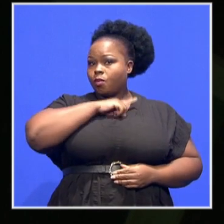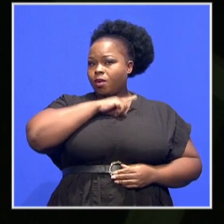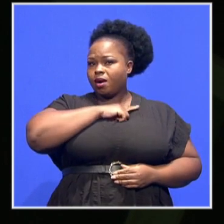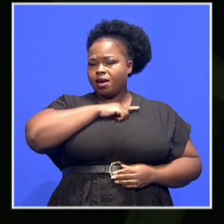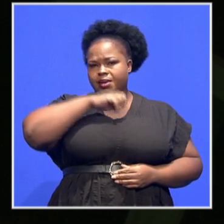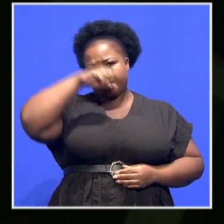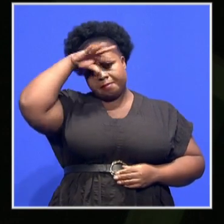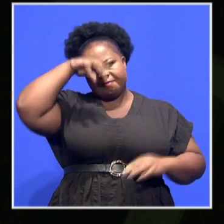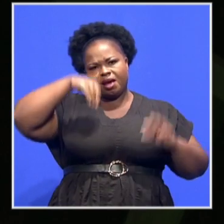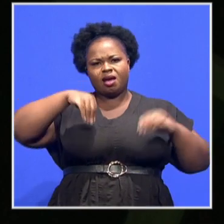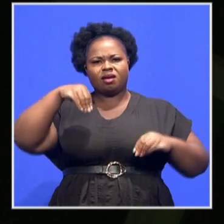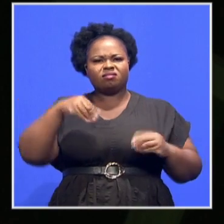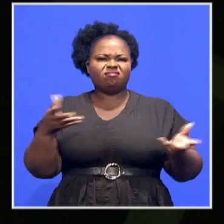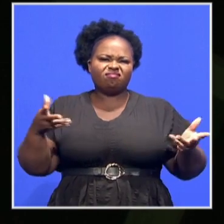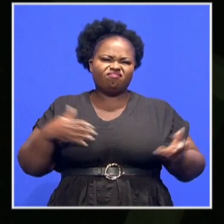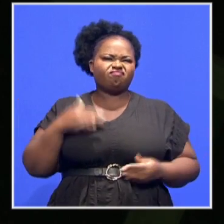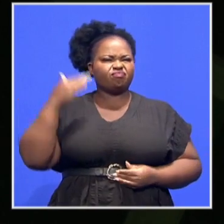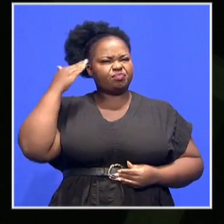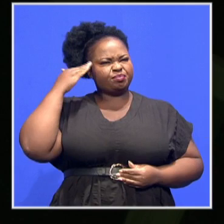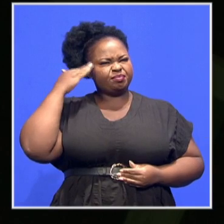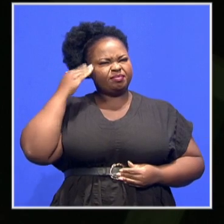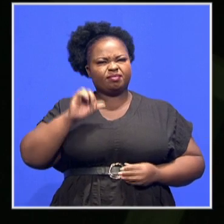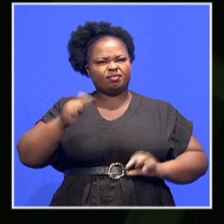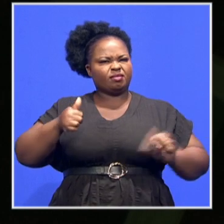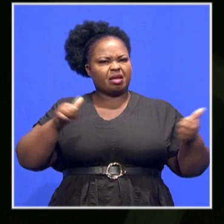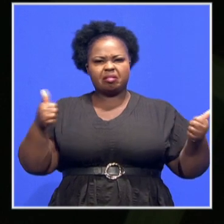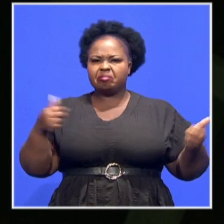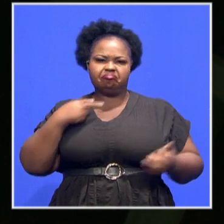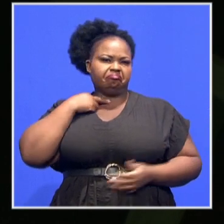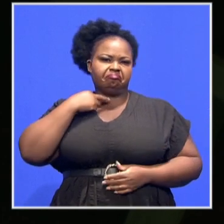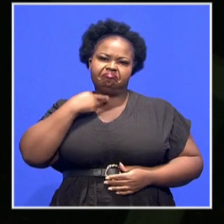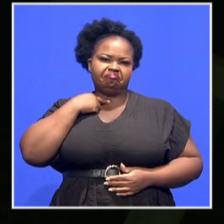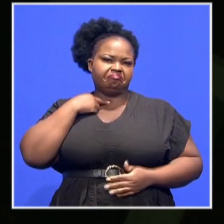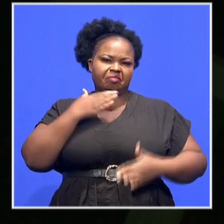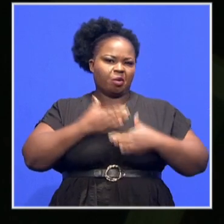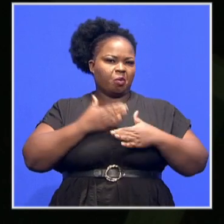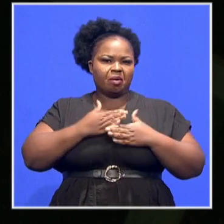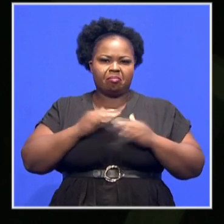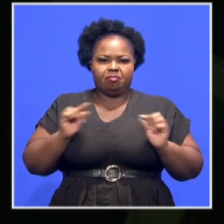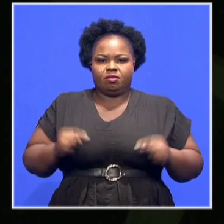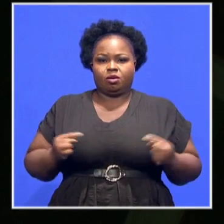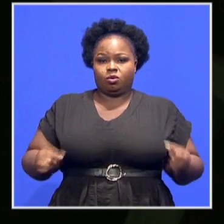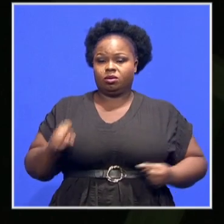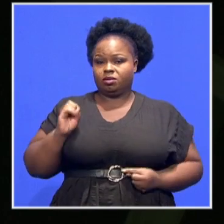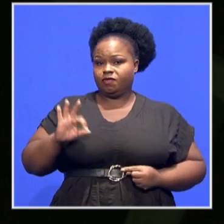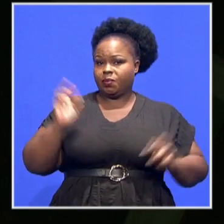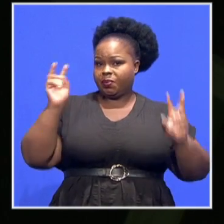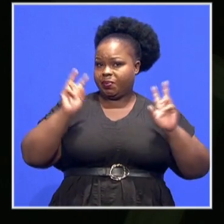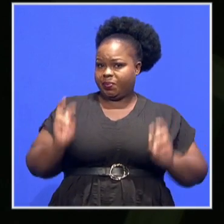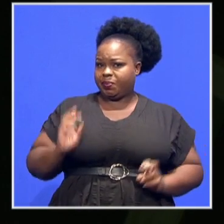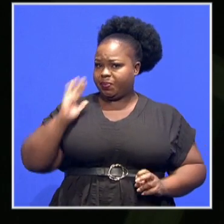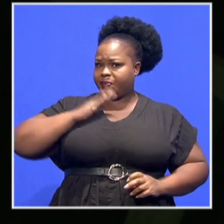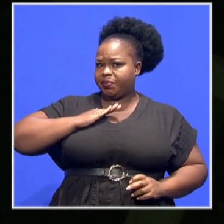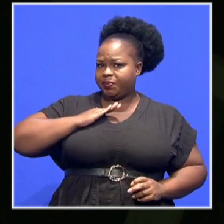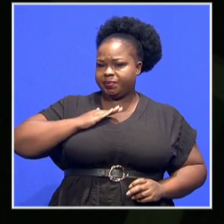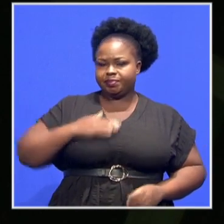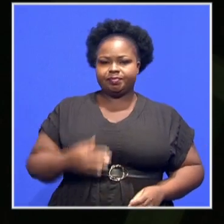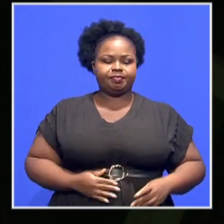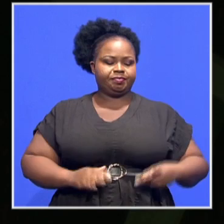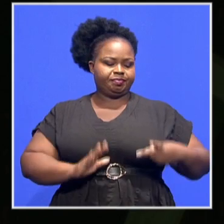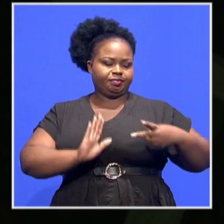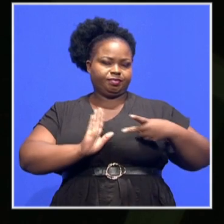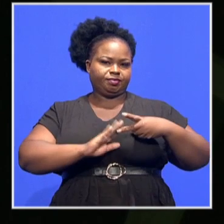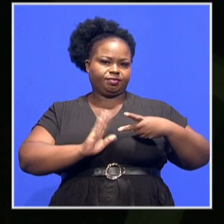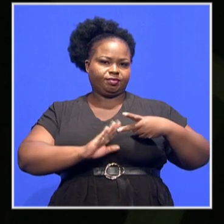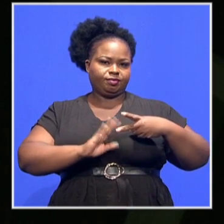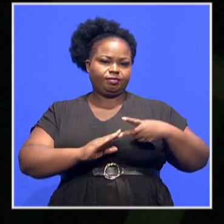as indeed many other industries, cannot function without electricity. Secondly,